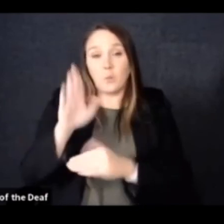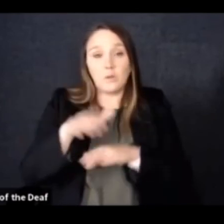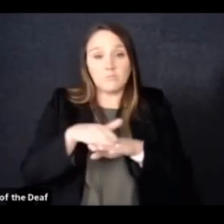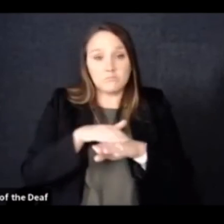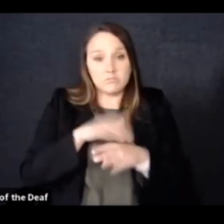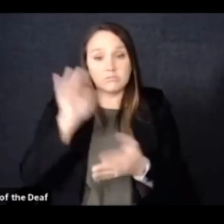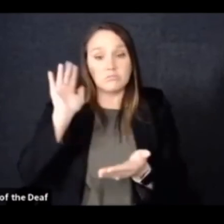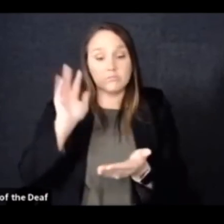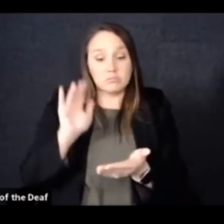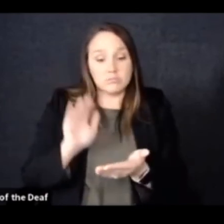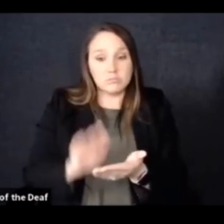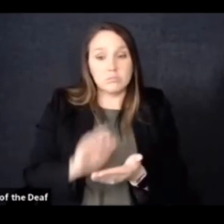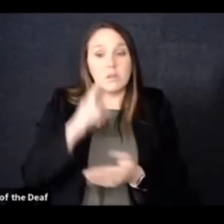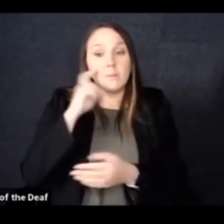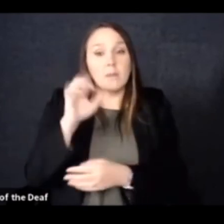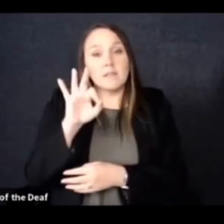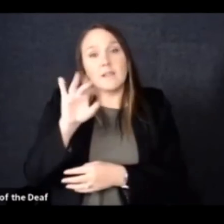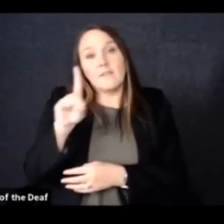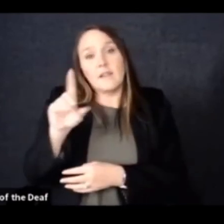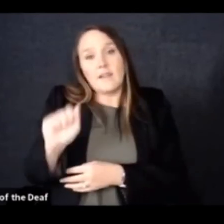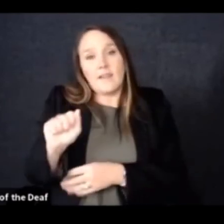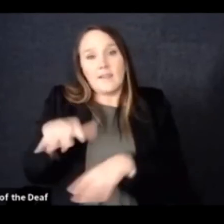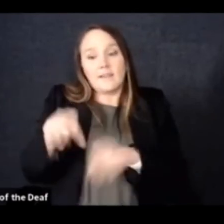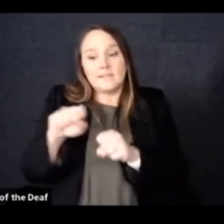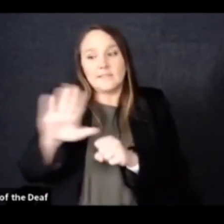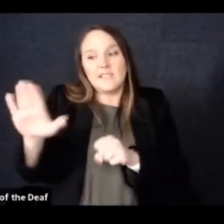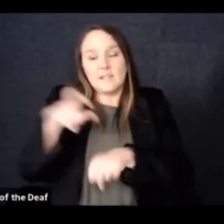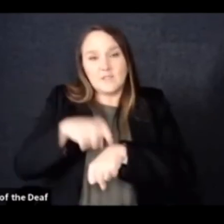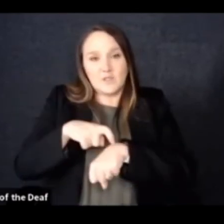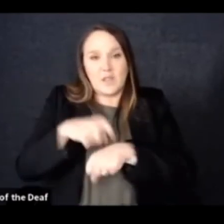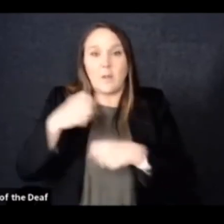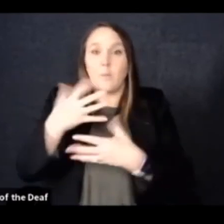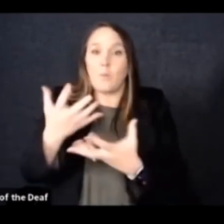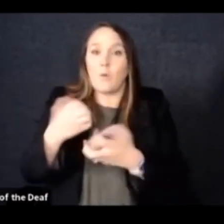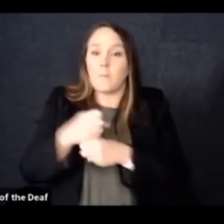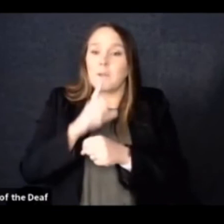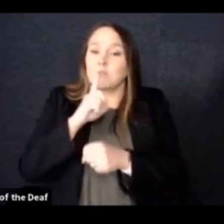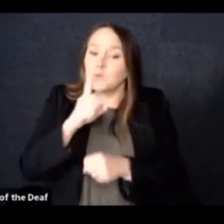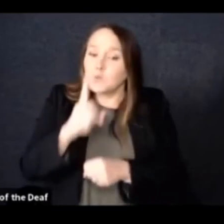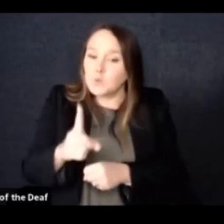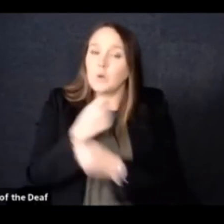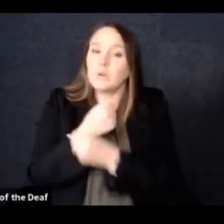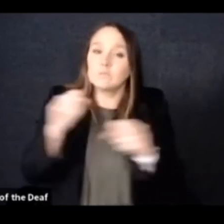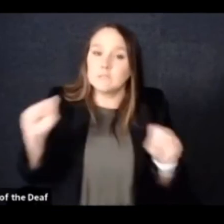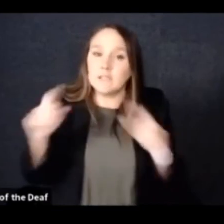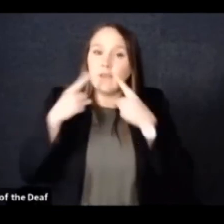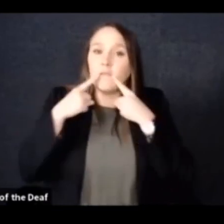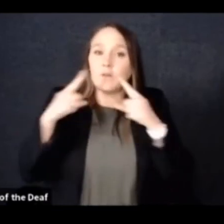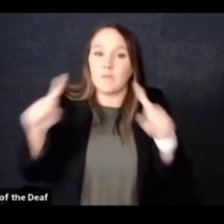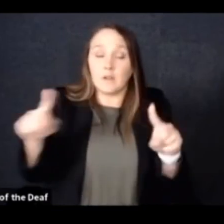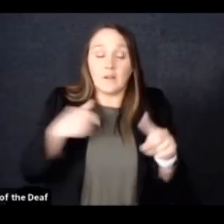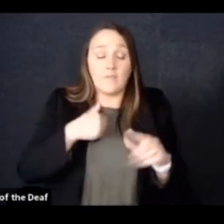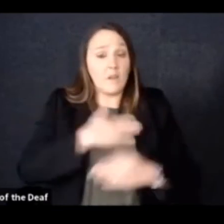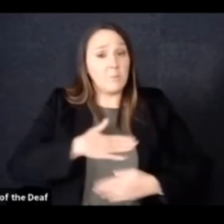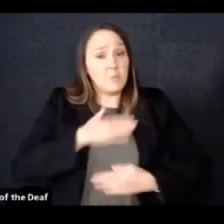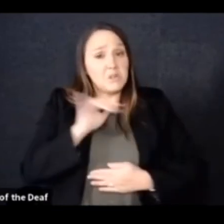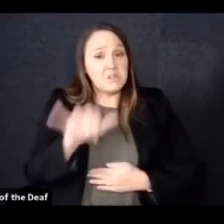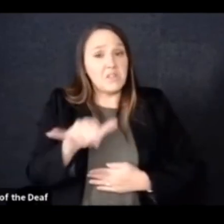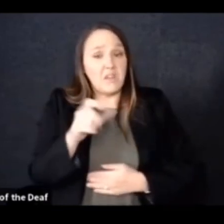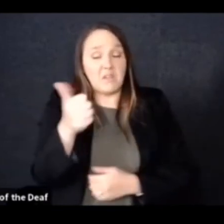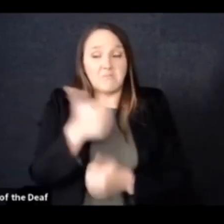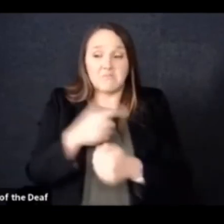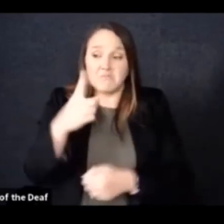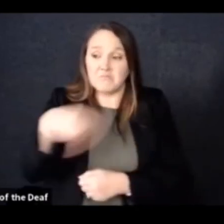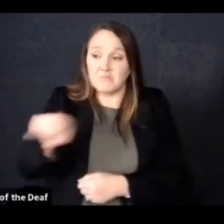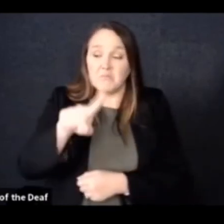the FDA takes their time. They want to be very sure it's a safe and effective vaccine. And I appreciate that, and everyone else should appreciate